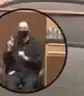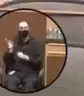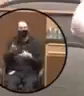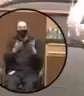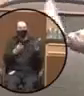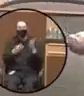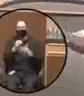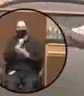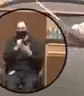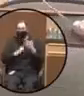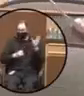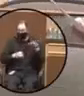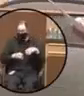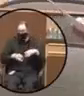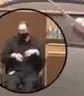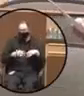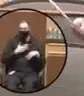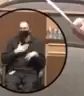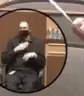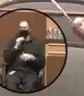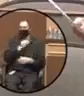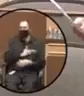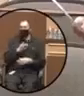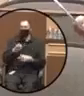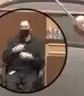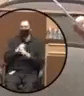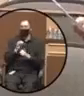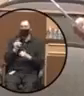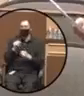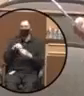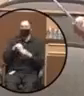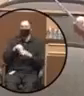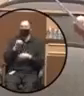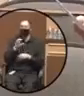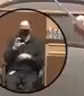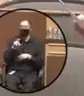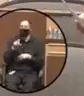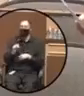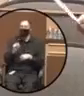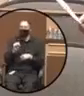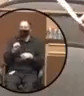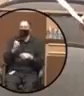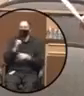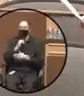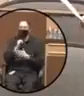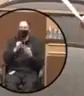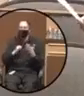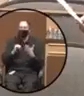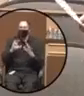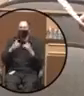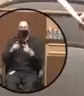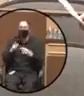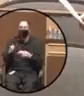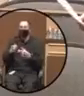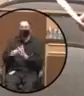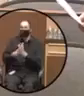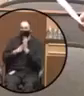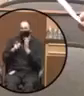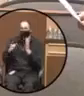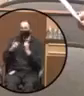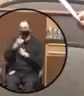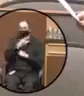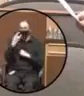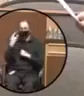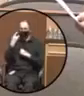piece of art that my daughter created in her OCPS art class. The teacher required them to paint their self-portrait wearing